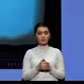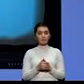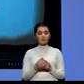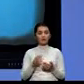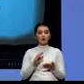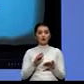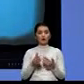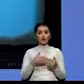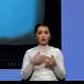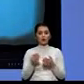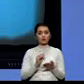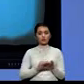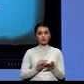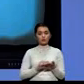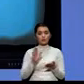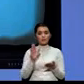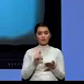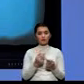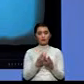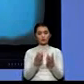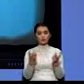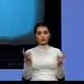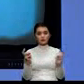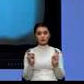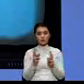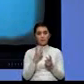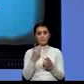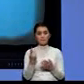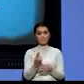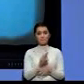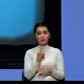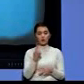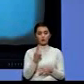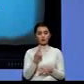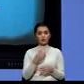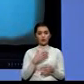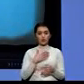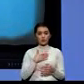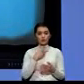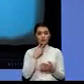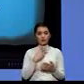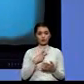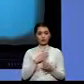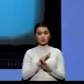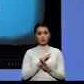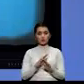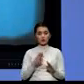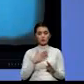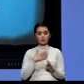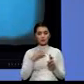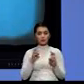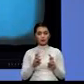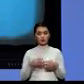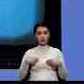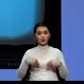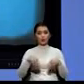Fikringni qog'ozga yoz va shu yerdagilardan birontasiga, hatto o'zingga ham ko'rsatmay, men